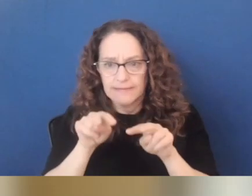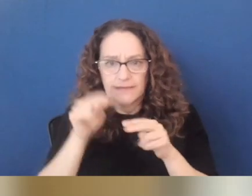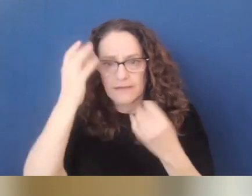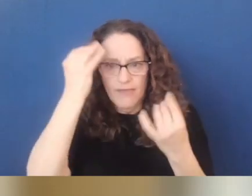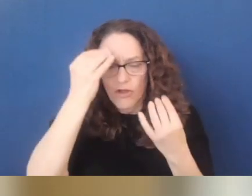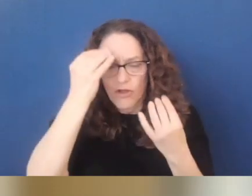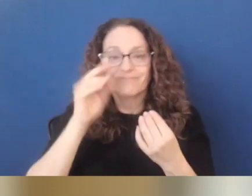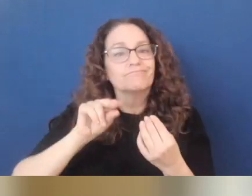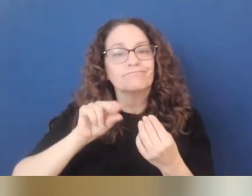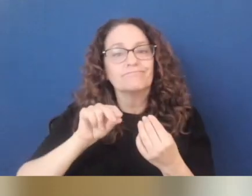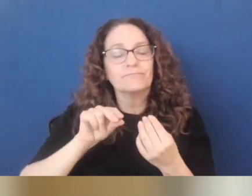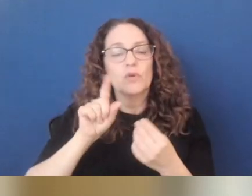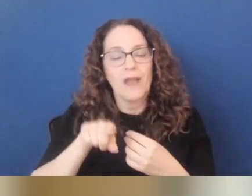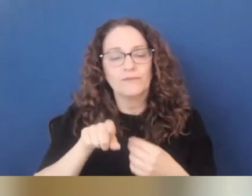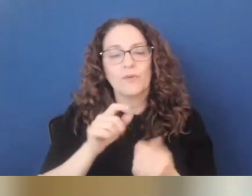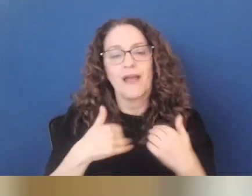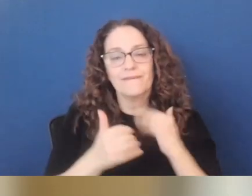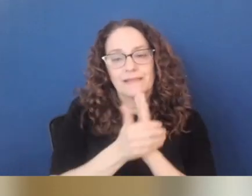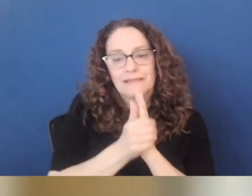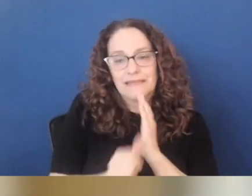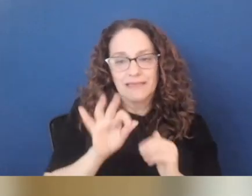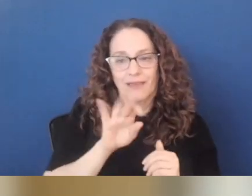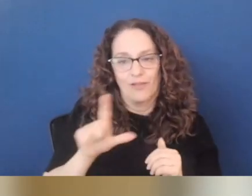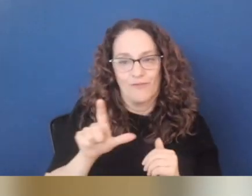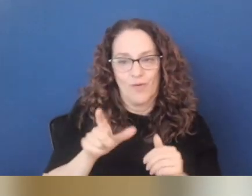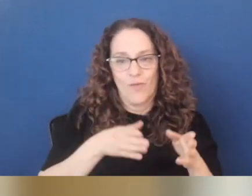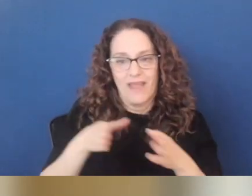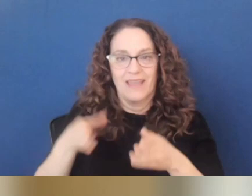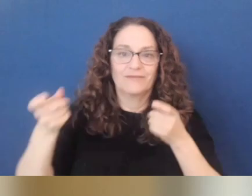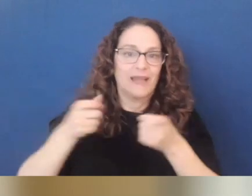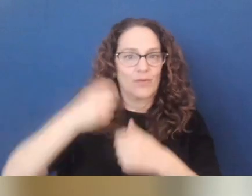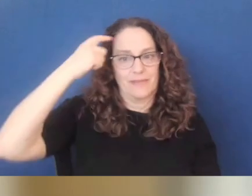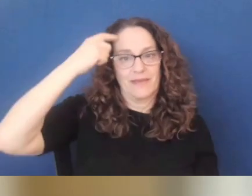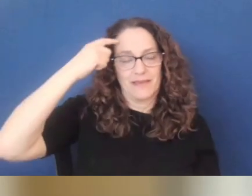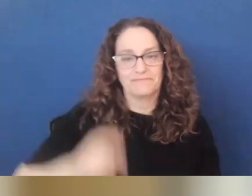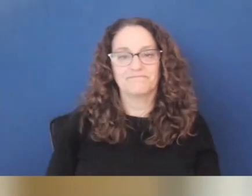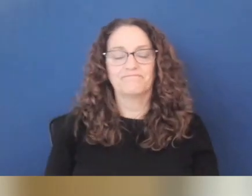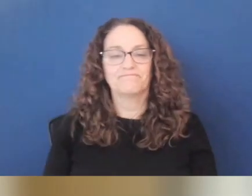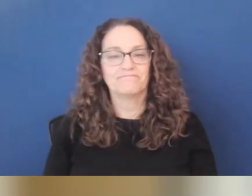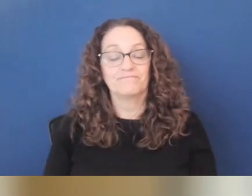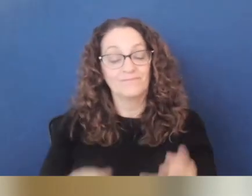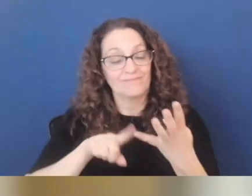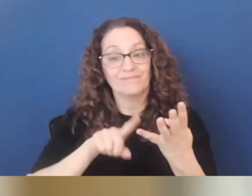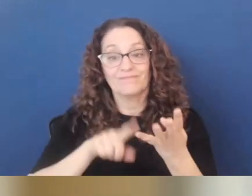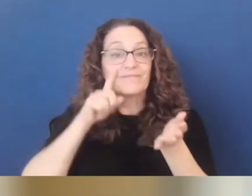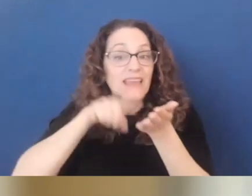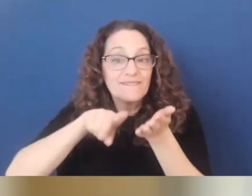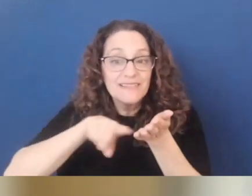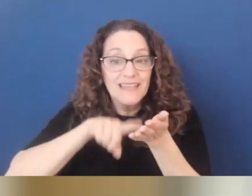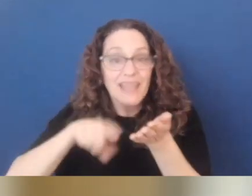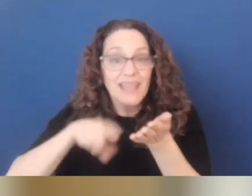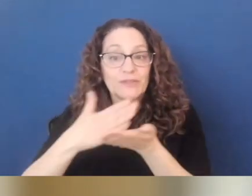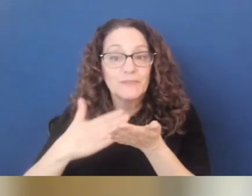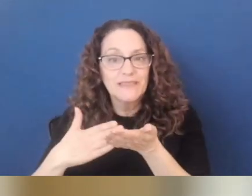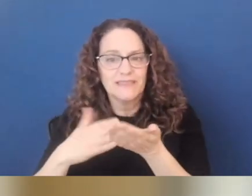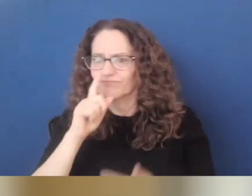skillful understanding of the mind. And then the investigation piece is really interesting. It's one that Westerners really